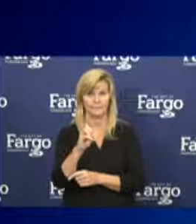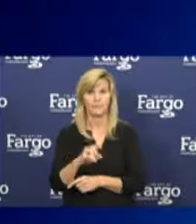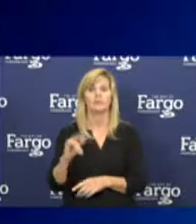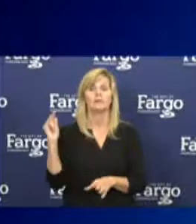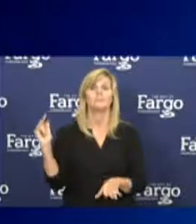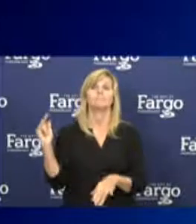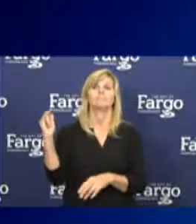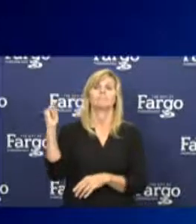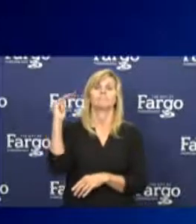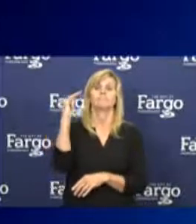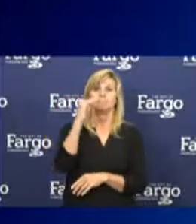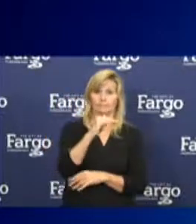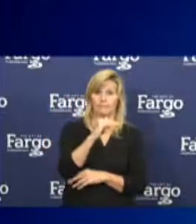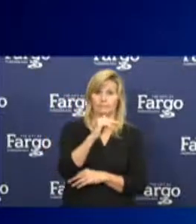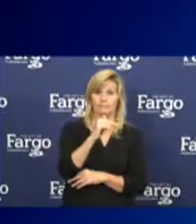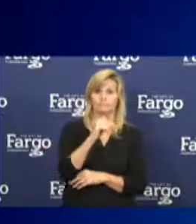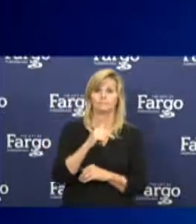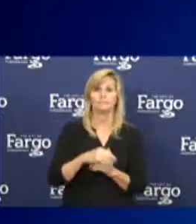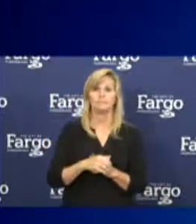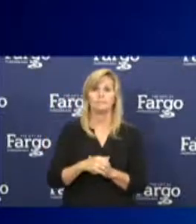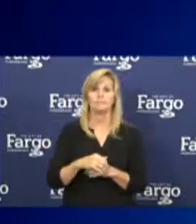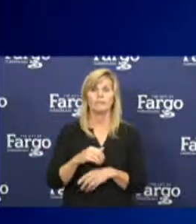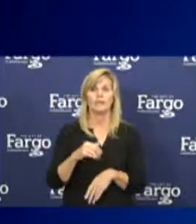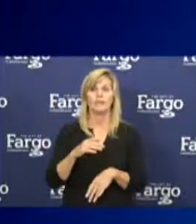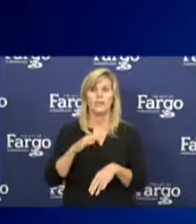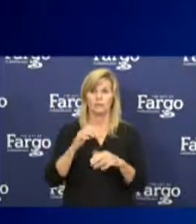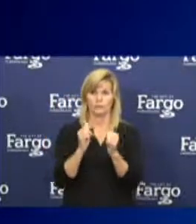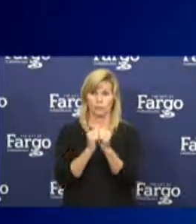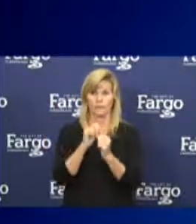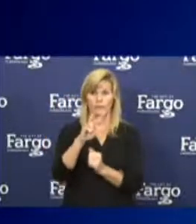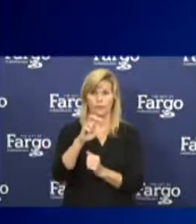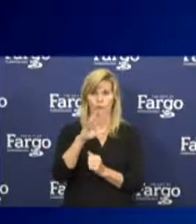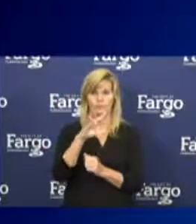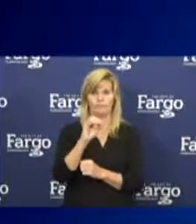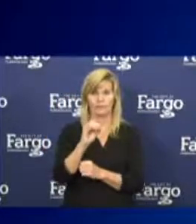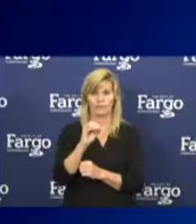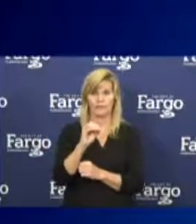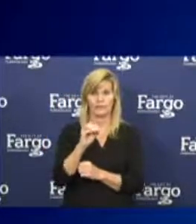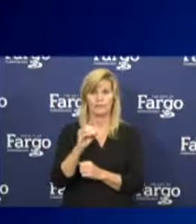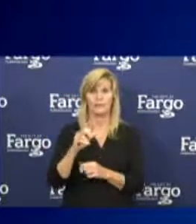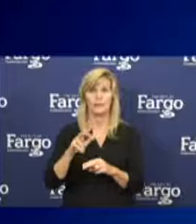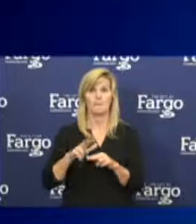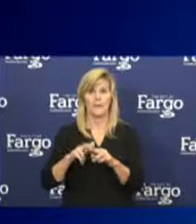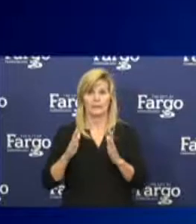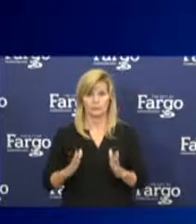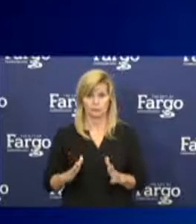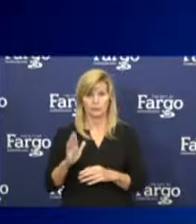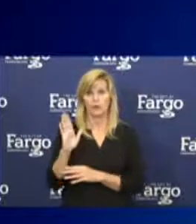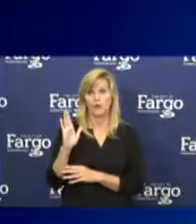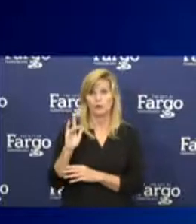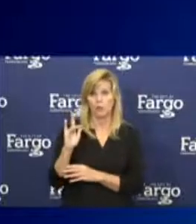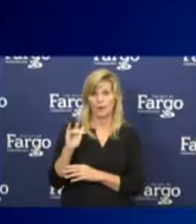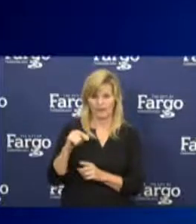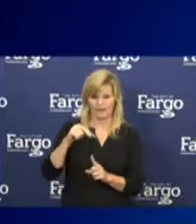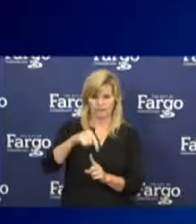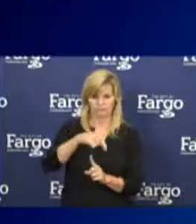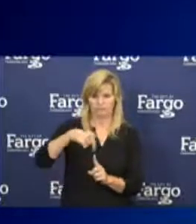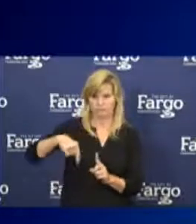flight, he was on board with 350 passengers, 25 who were within 6